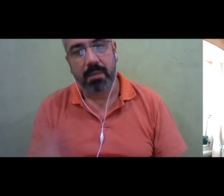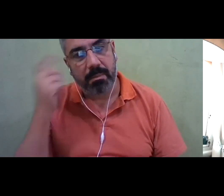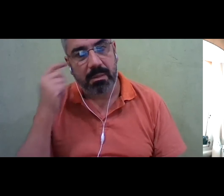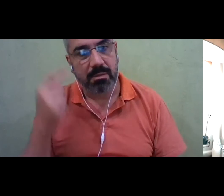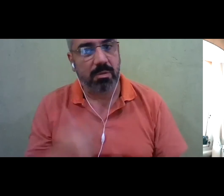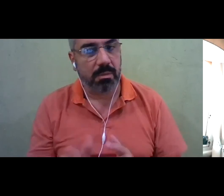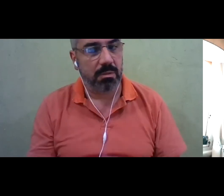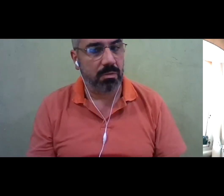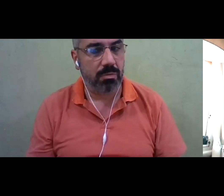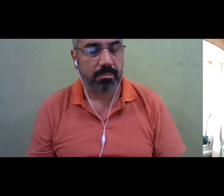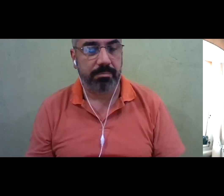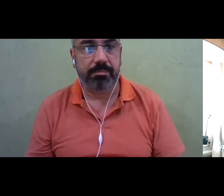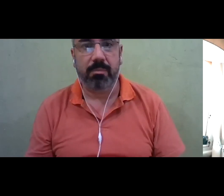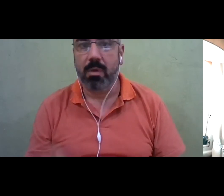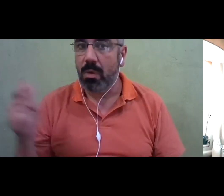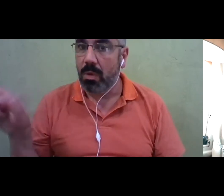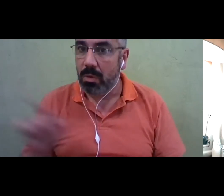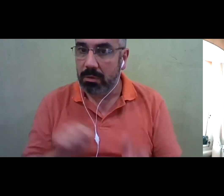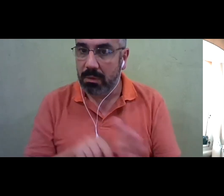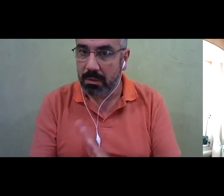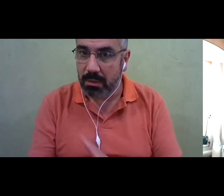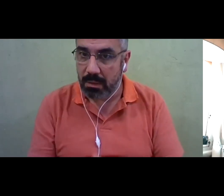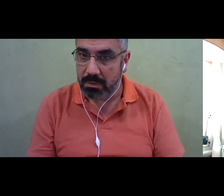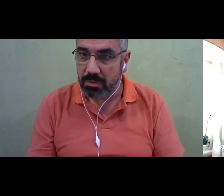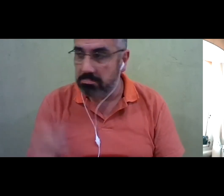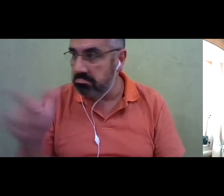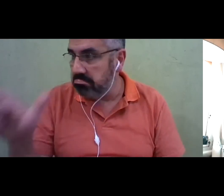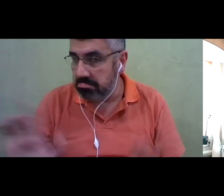Any other question or any other questions?